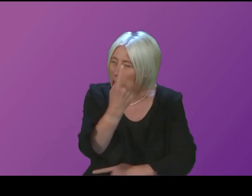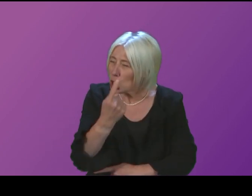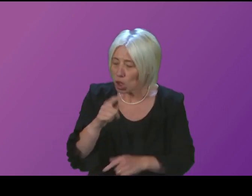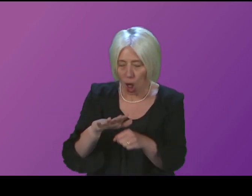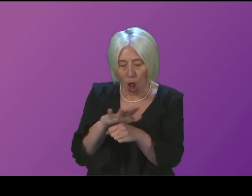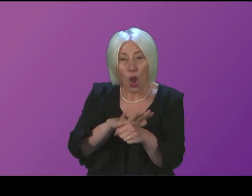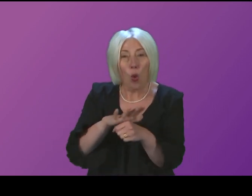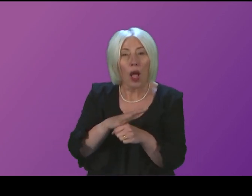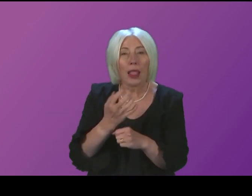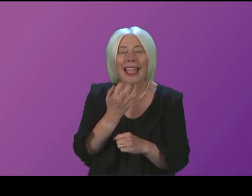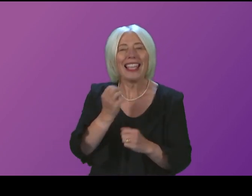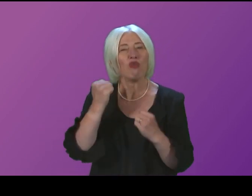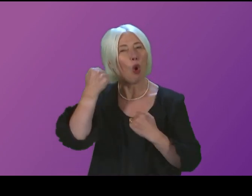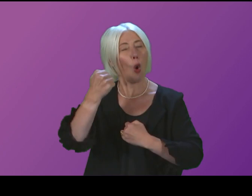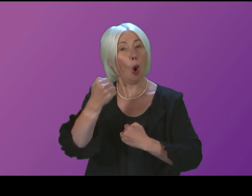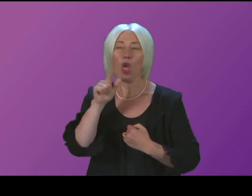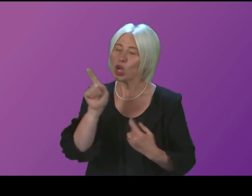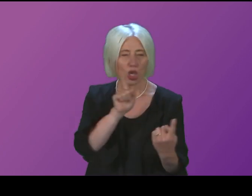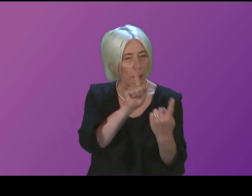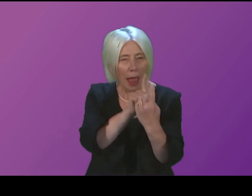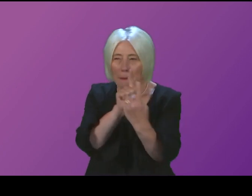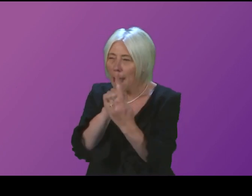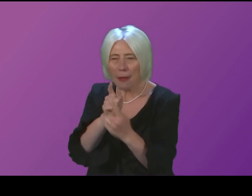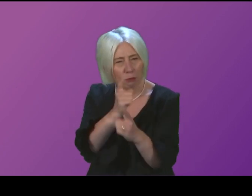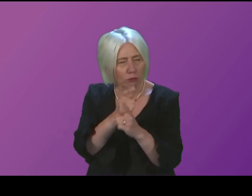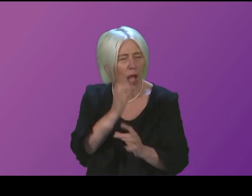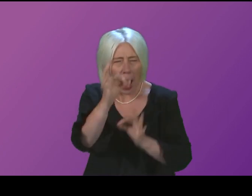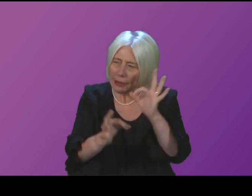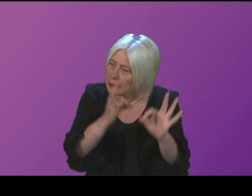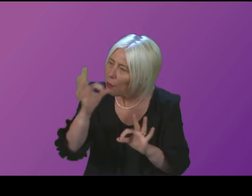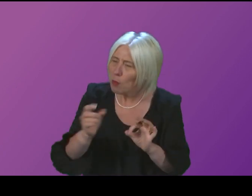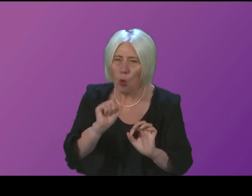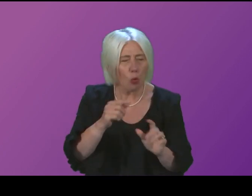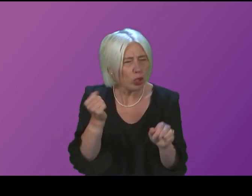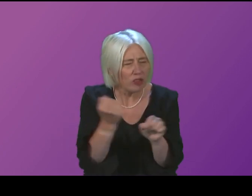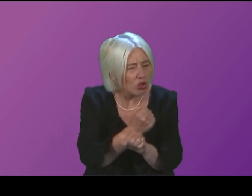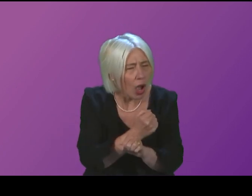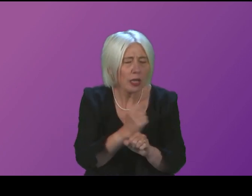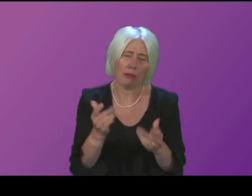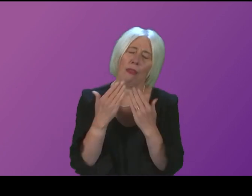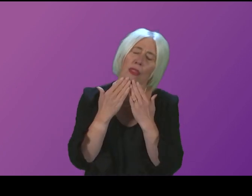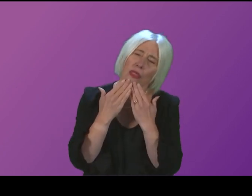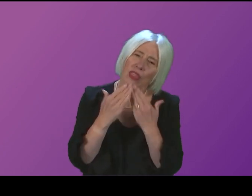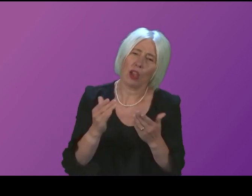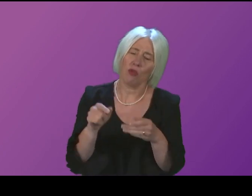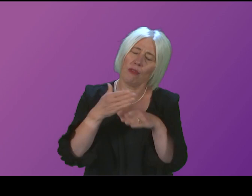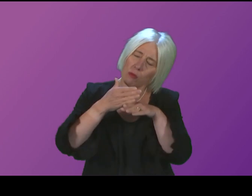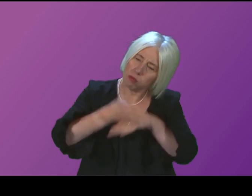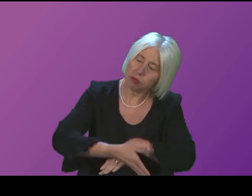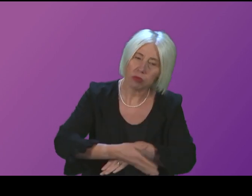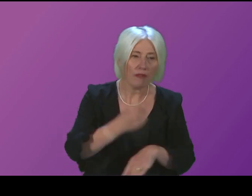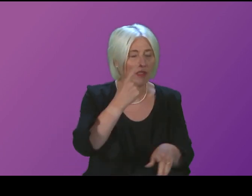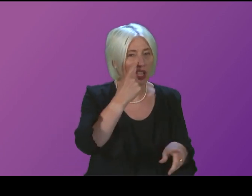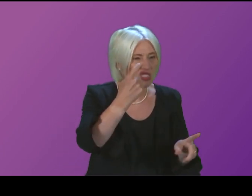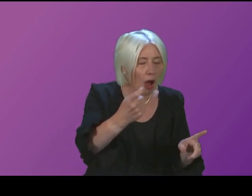hero waiting for her, asking about their contribution and thanking them sincerely for their efforts. Young and old,